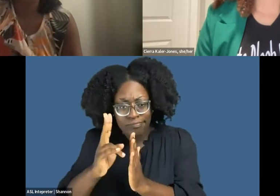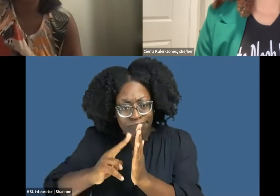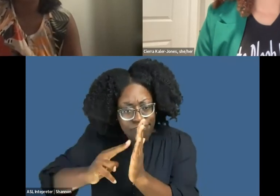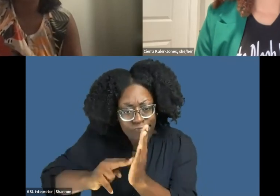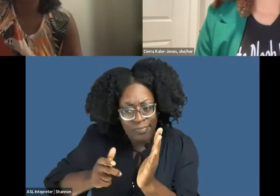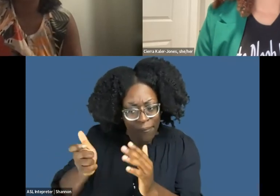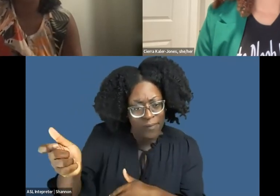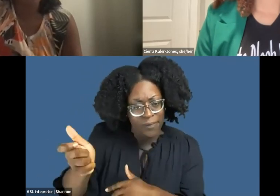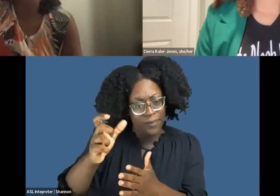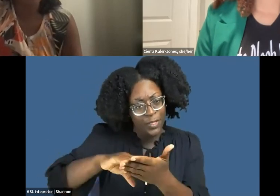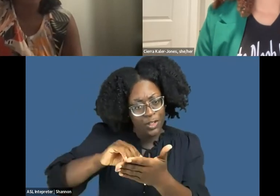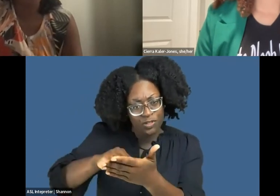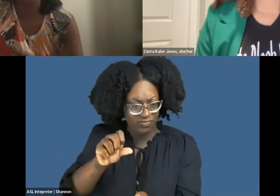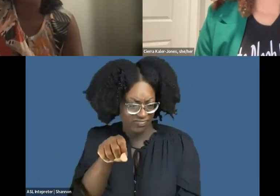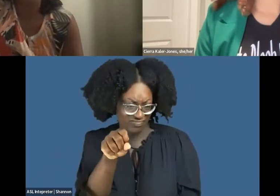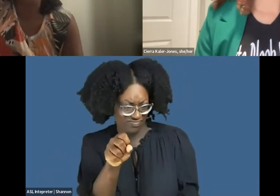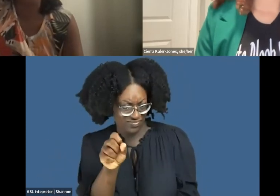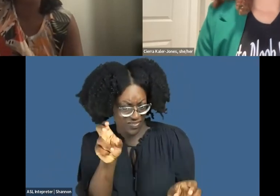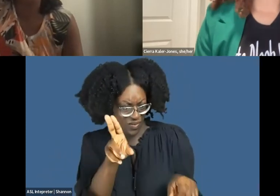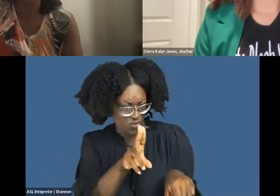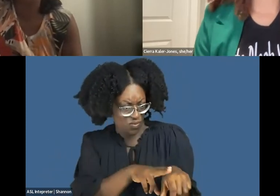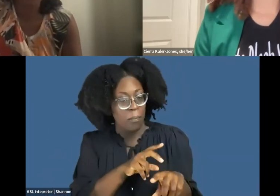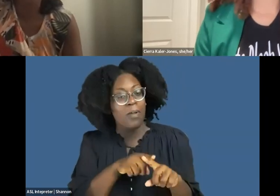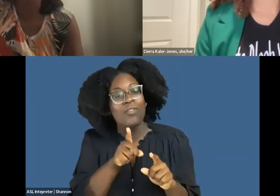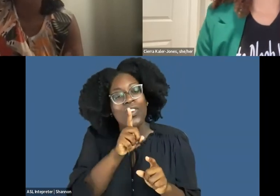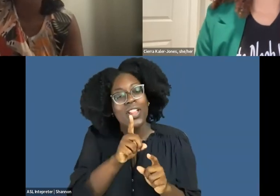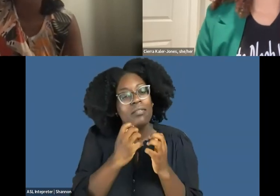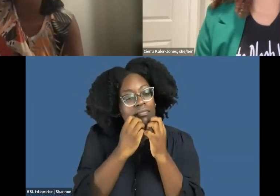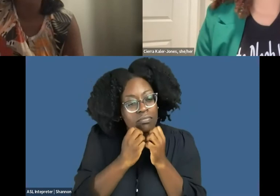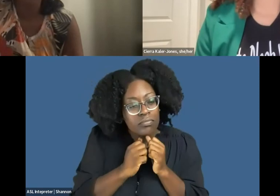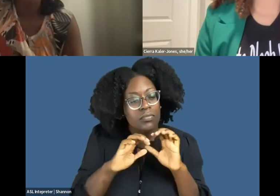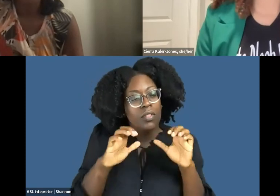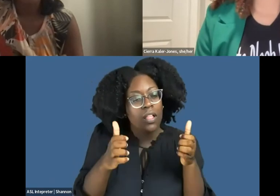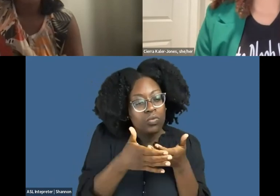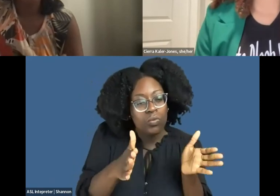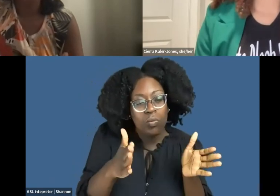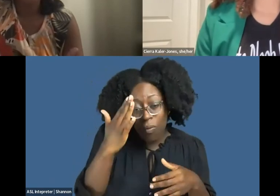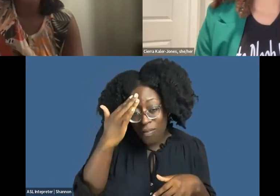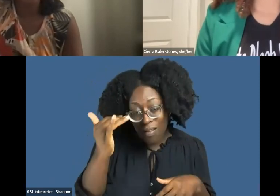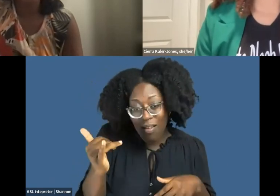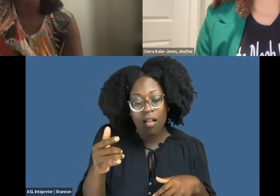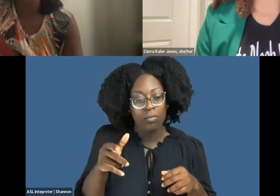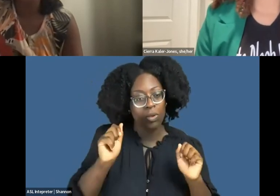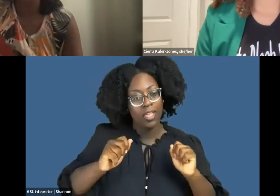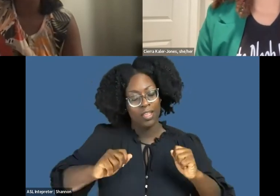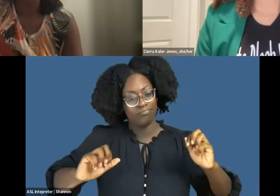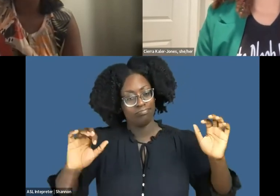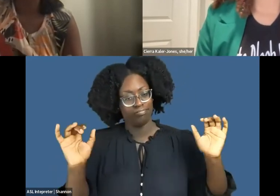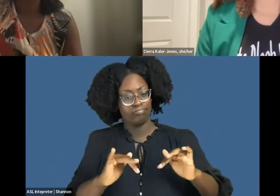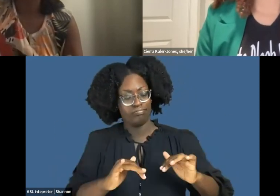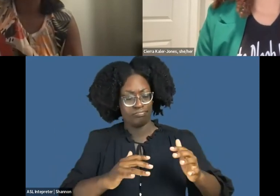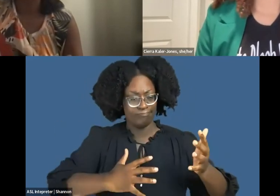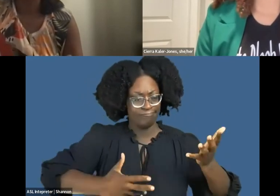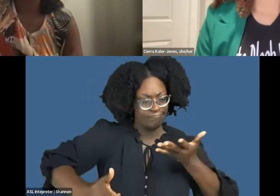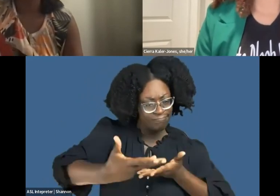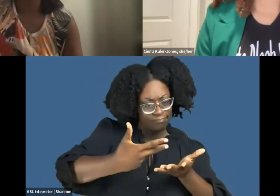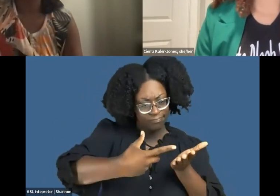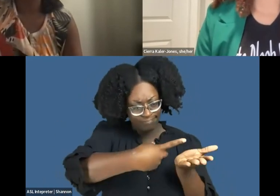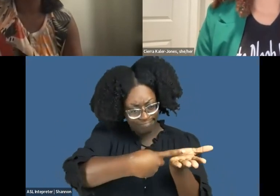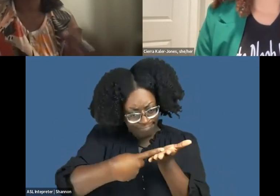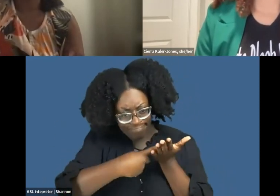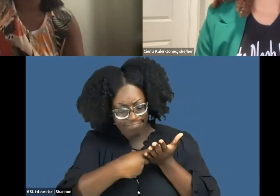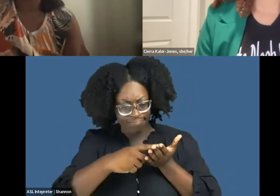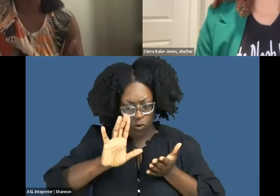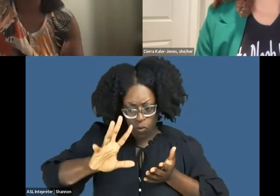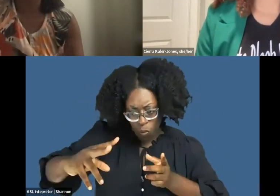come together to discuss it and we hear each other's perspectives and points of view. And also to think